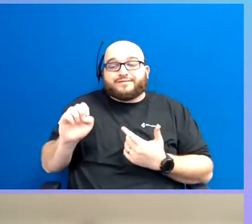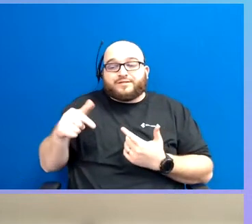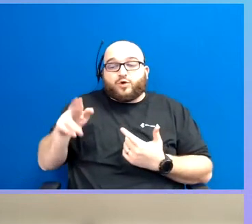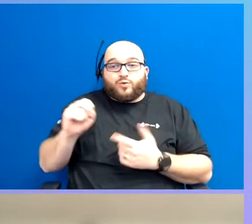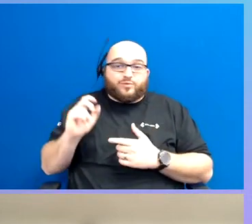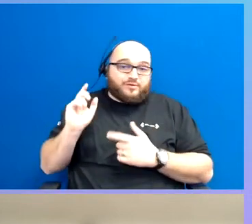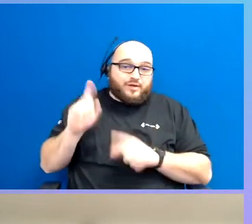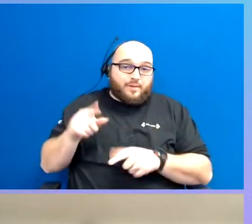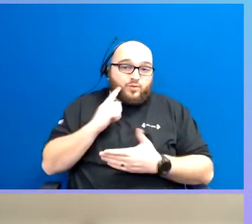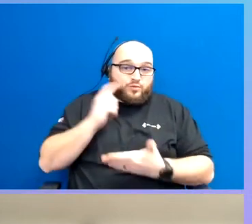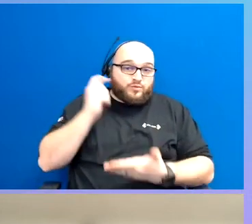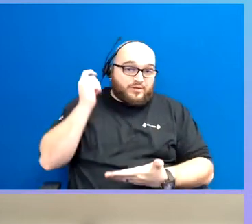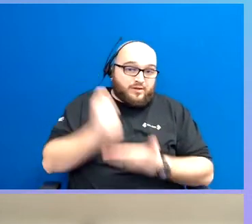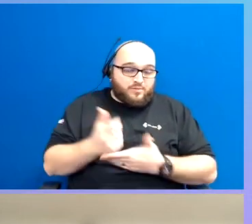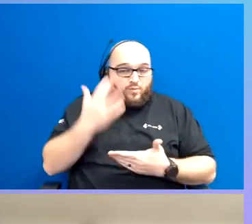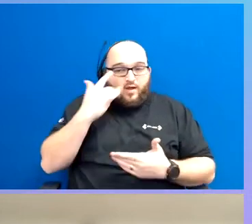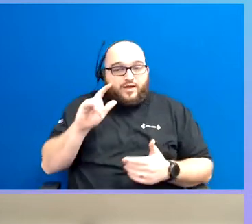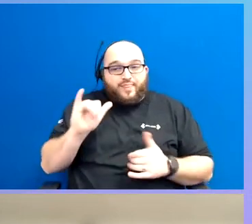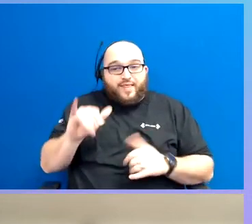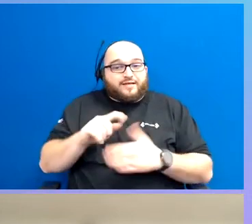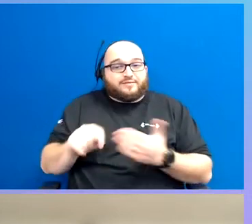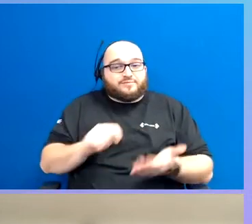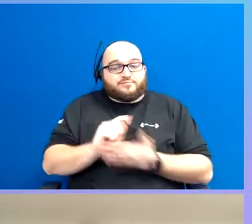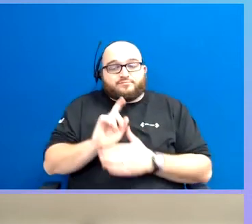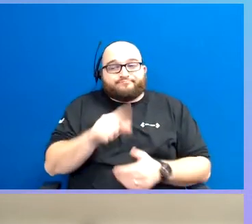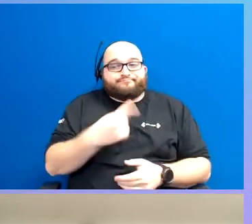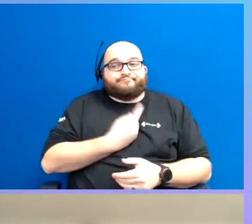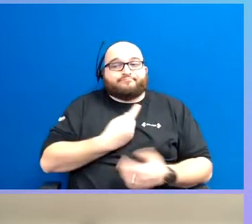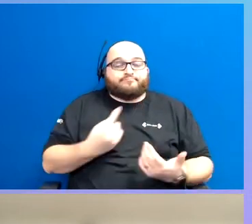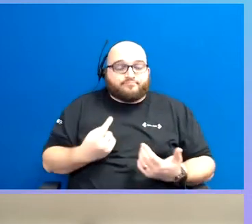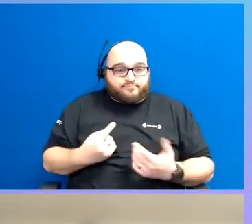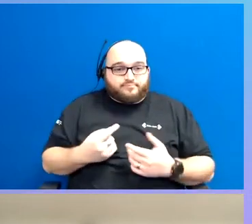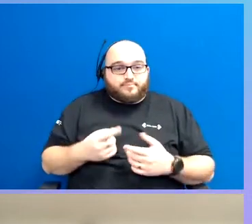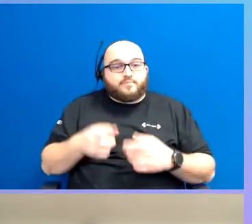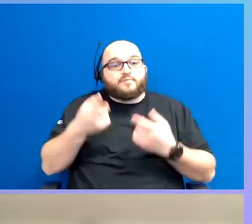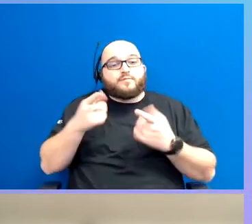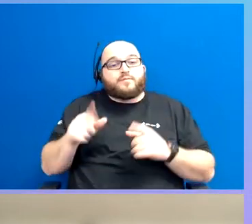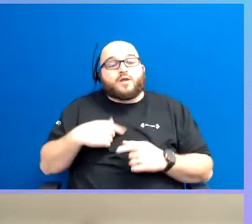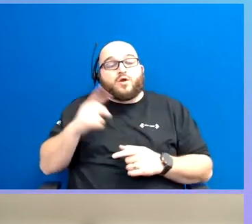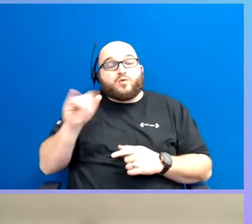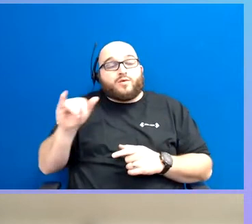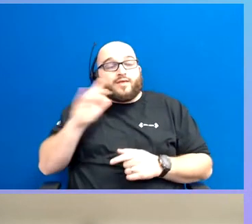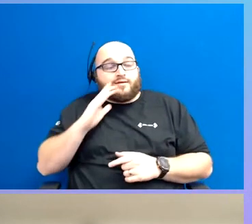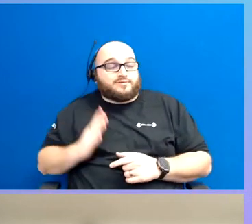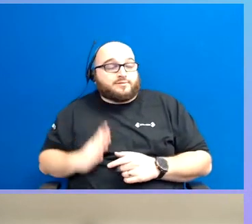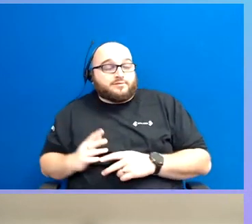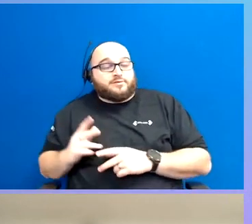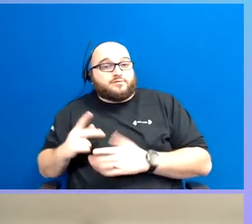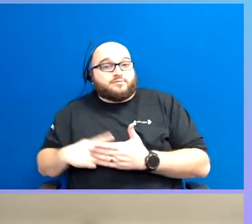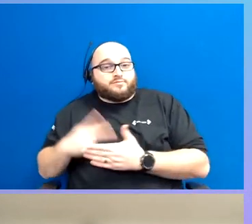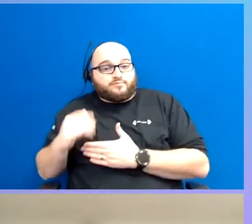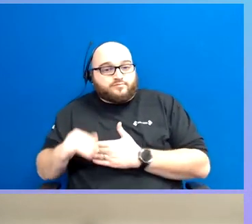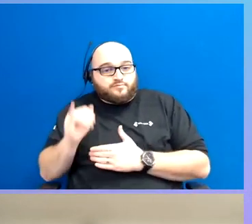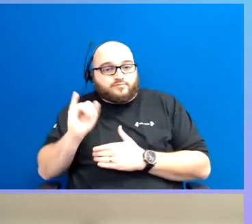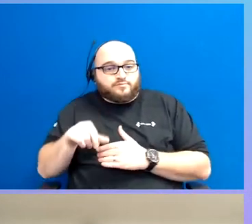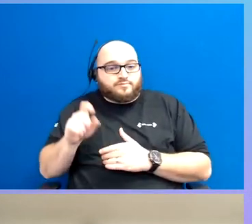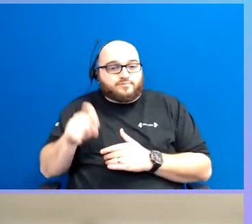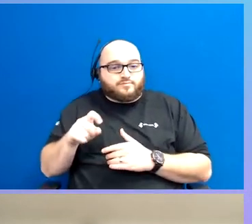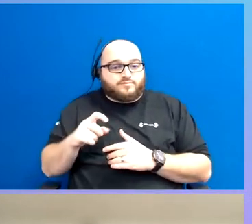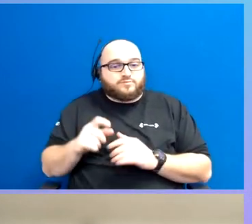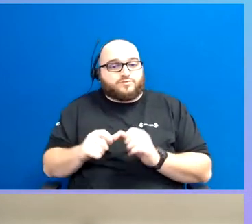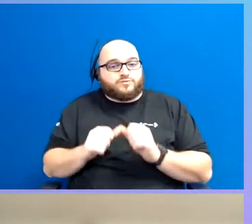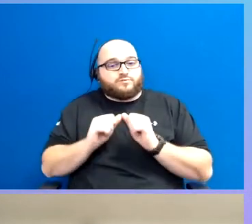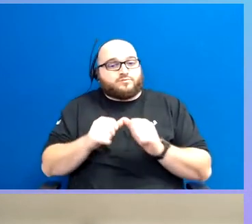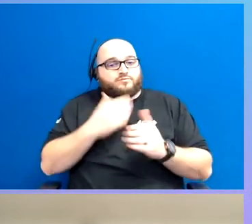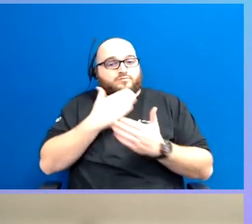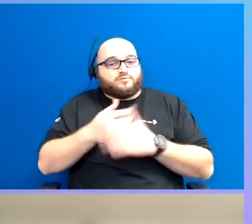help, support of embedding that in. And at the same time as doing this as a side project, I need to sustainably grow our design system and